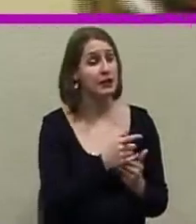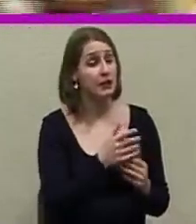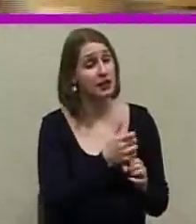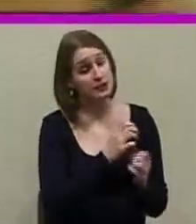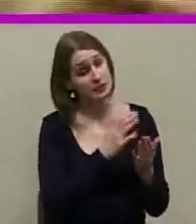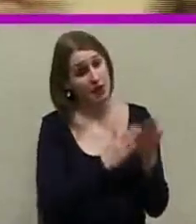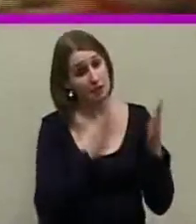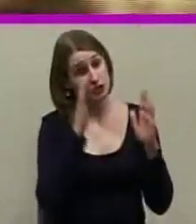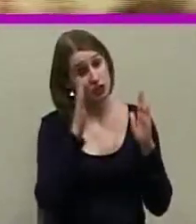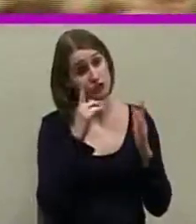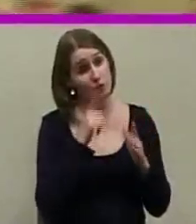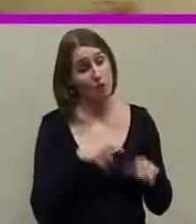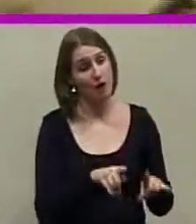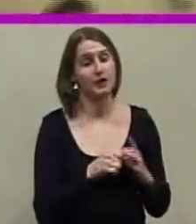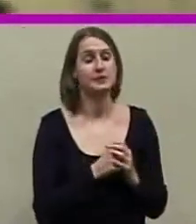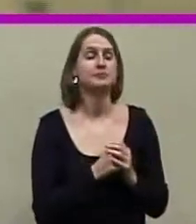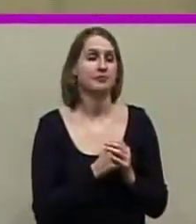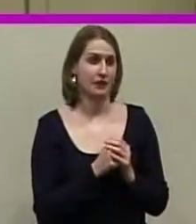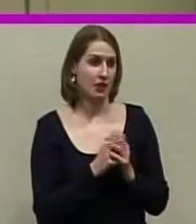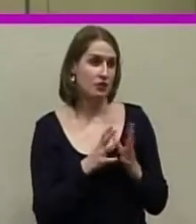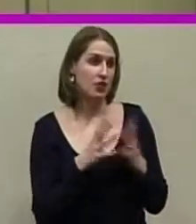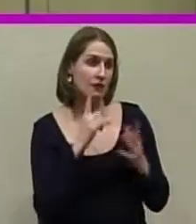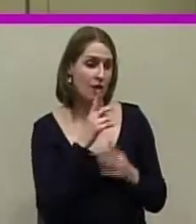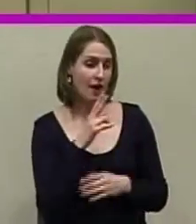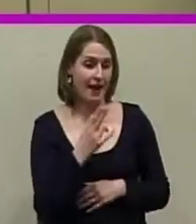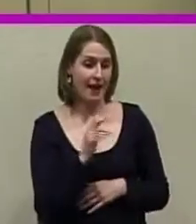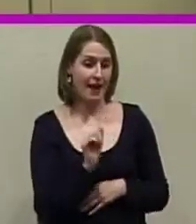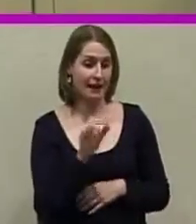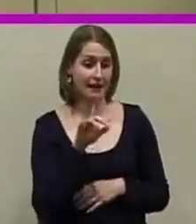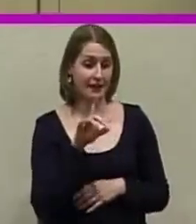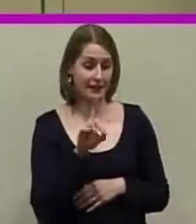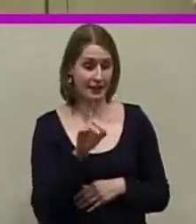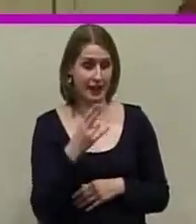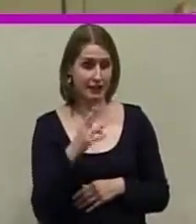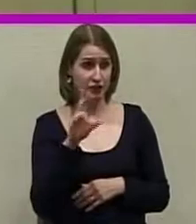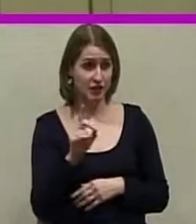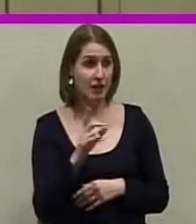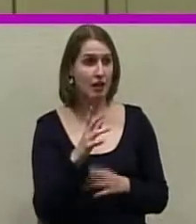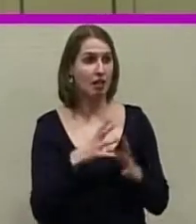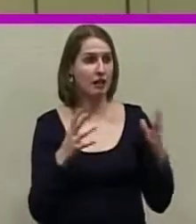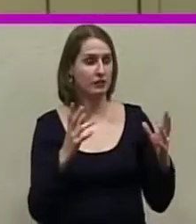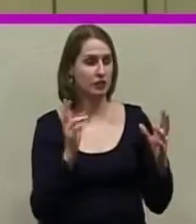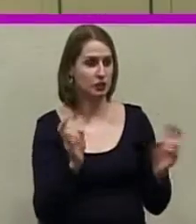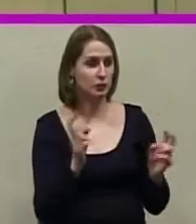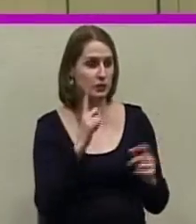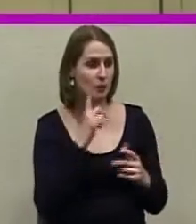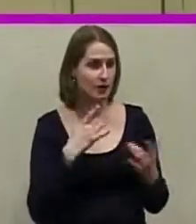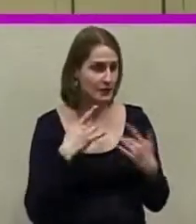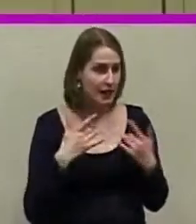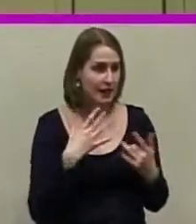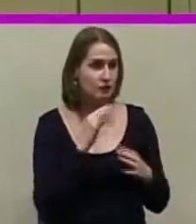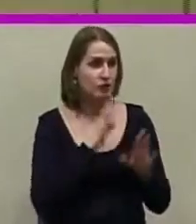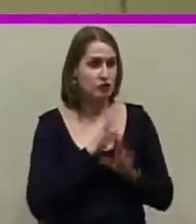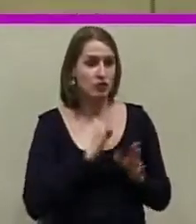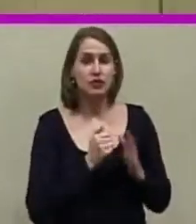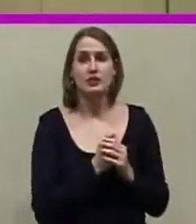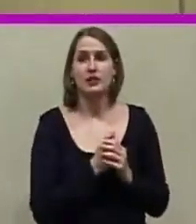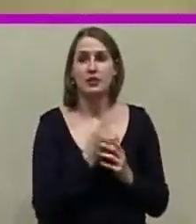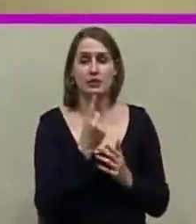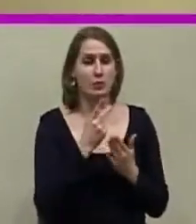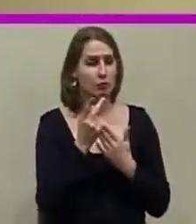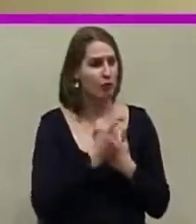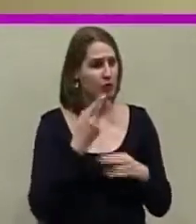actually for example, with ADHD, you get an awful lot of issues around anxiety and frustration and dealing with that. There's a program, for